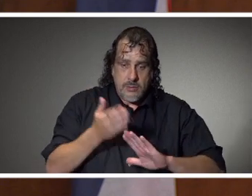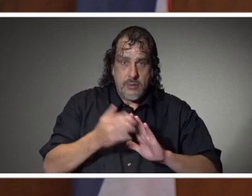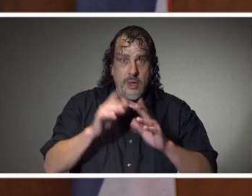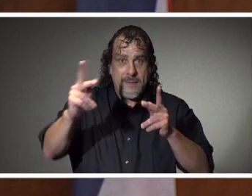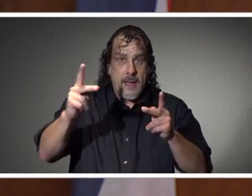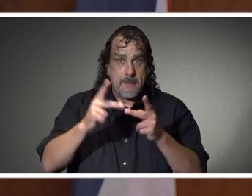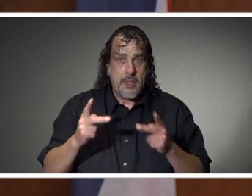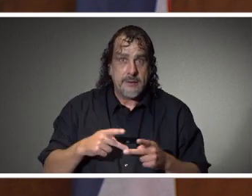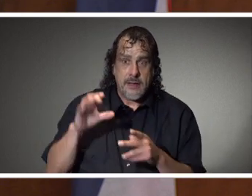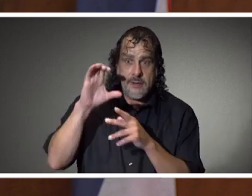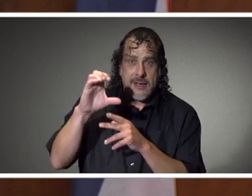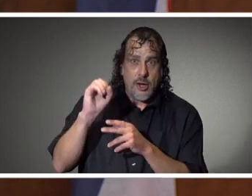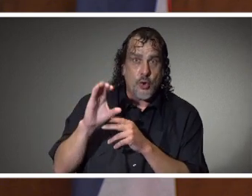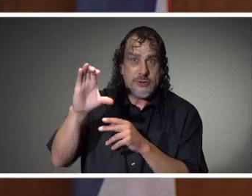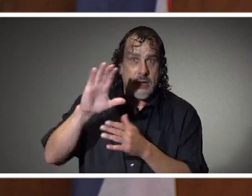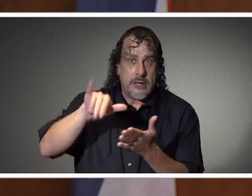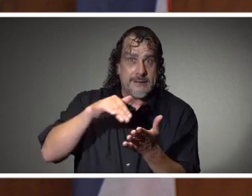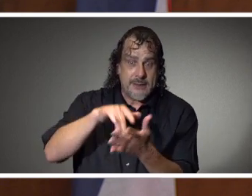Emergency Operations Center.